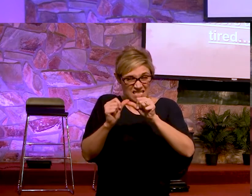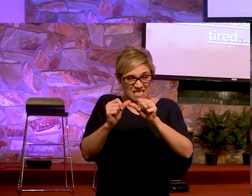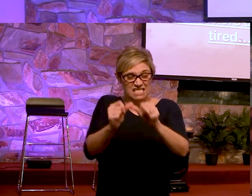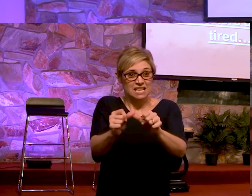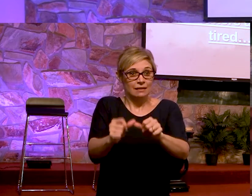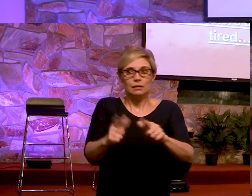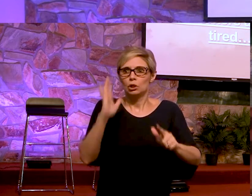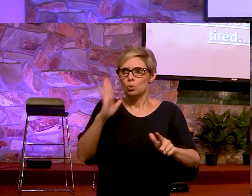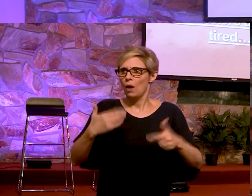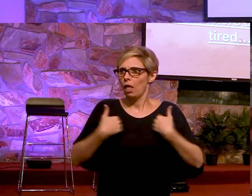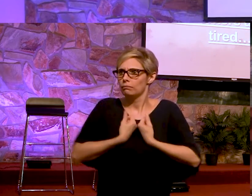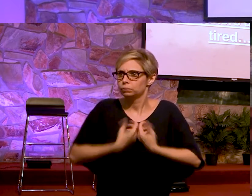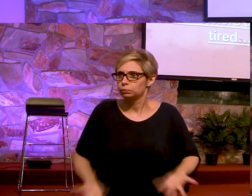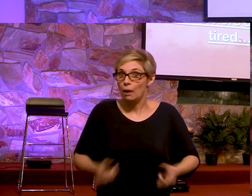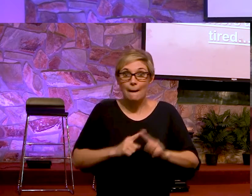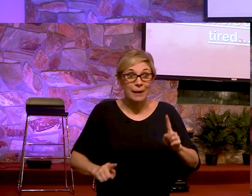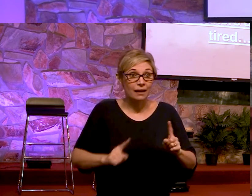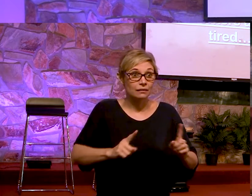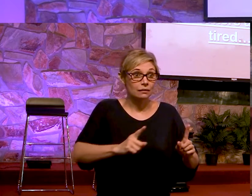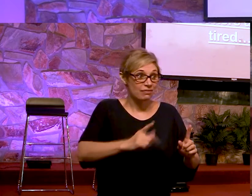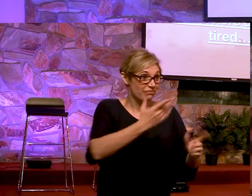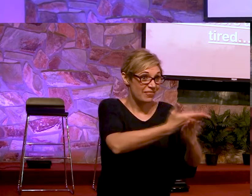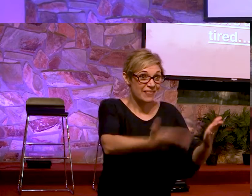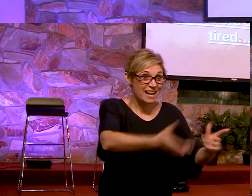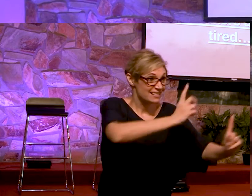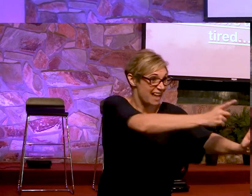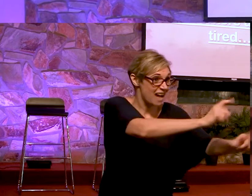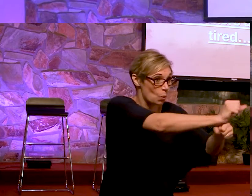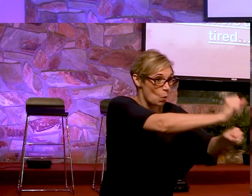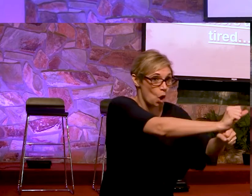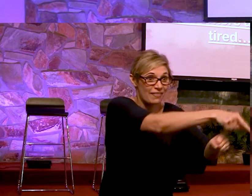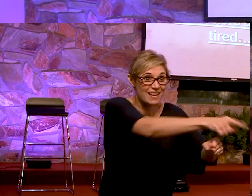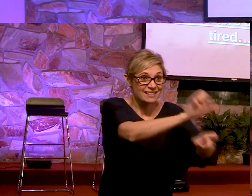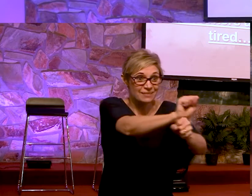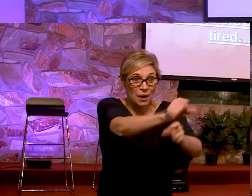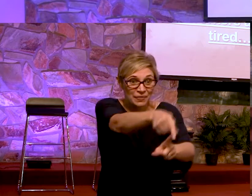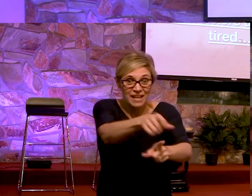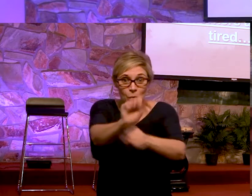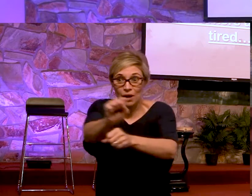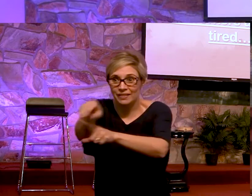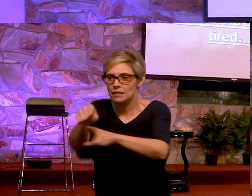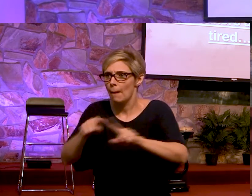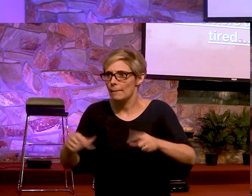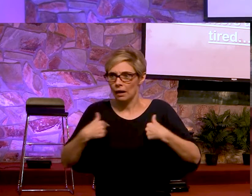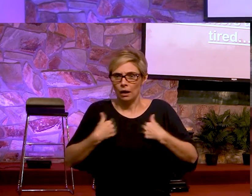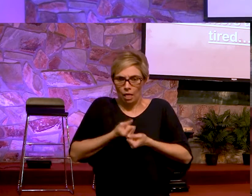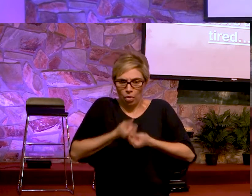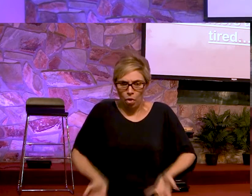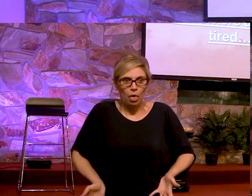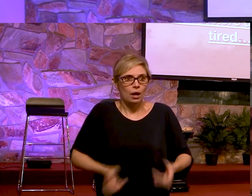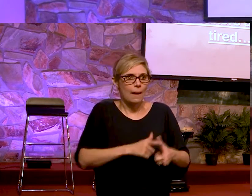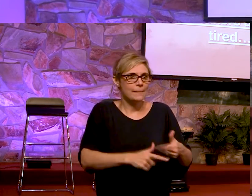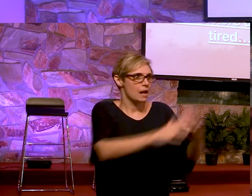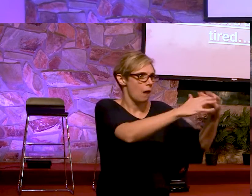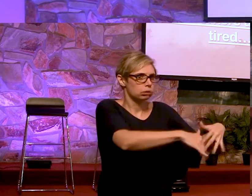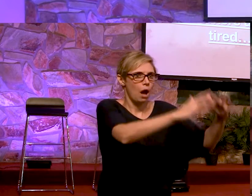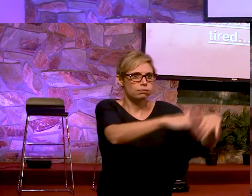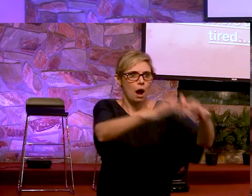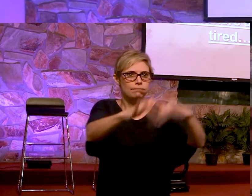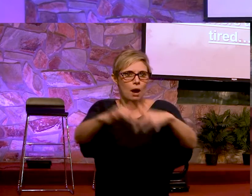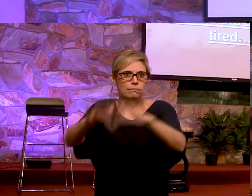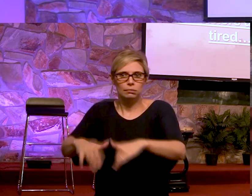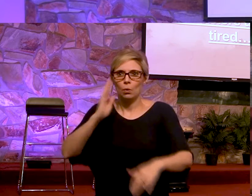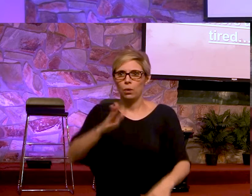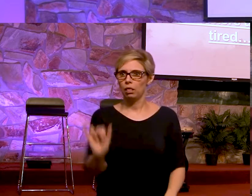apart, let alone the projects that you're working on. And when you fall apart, guess what? All the other things that you've been working on will